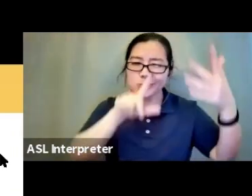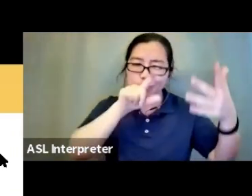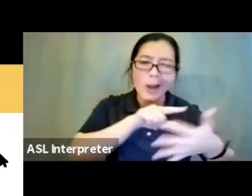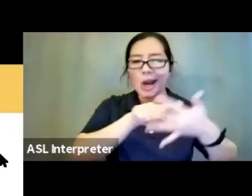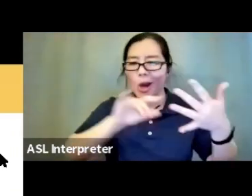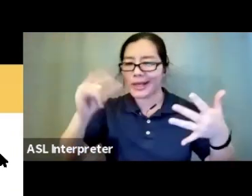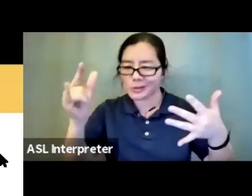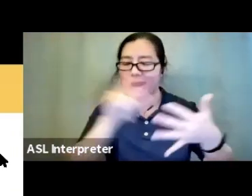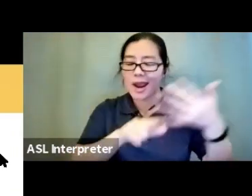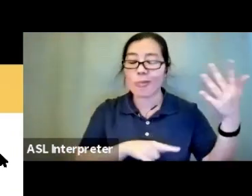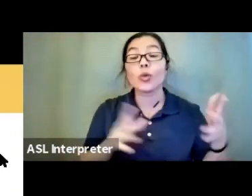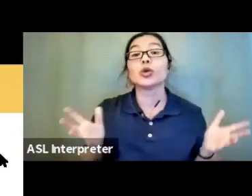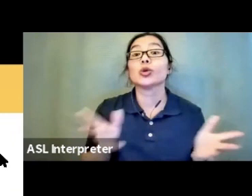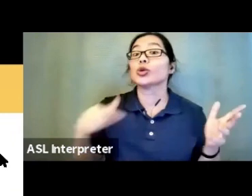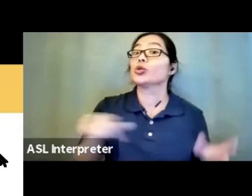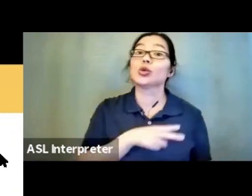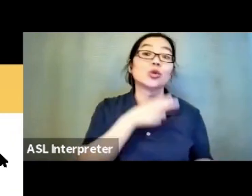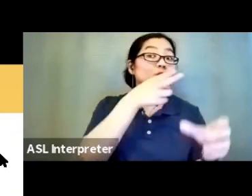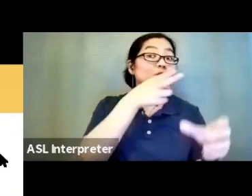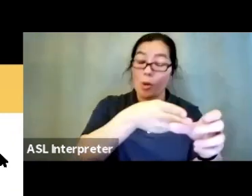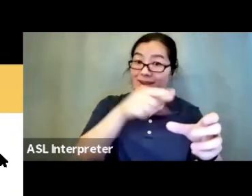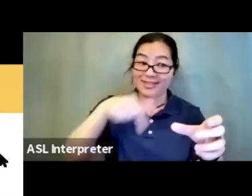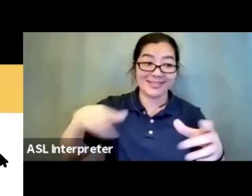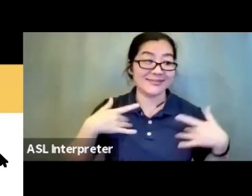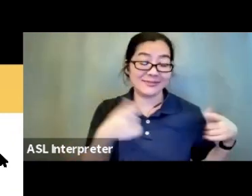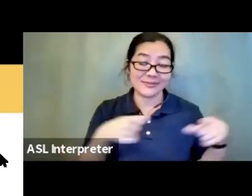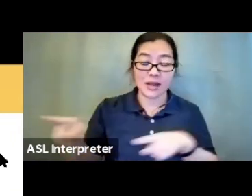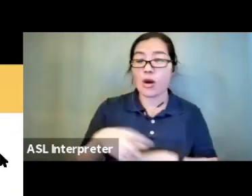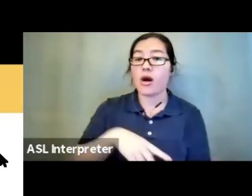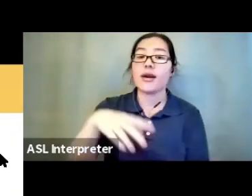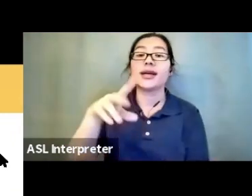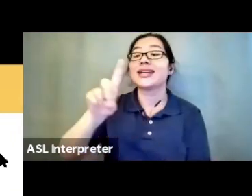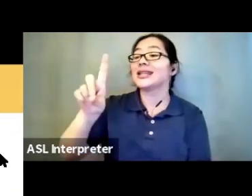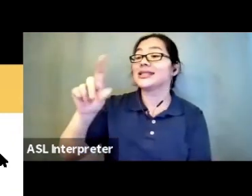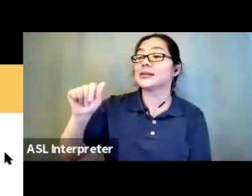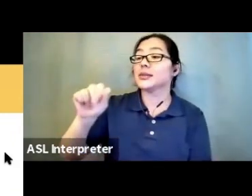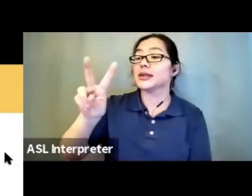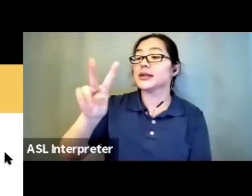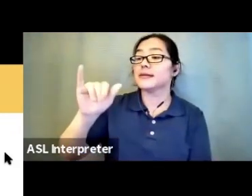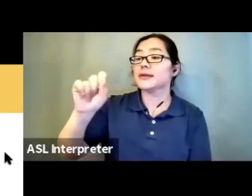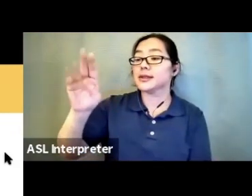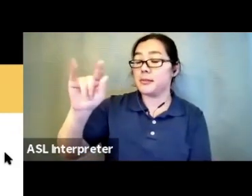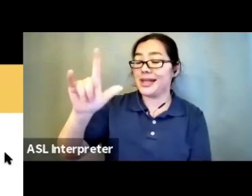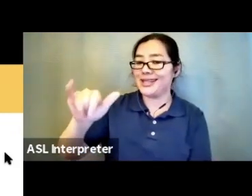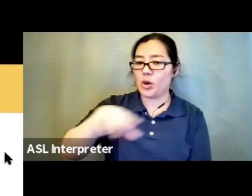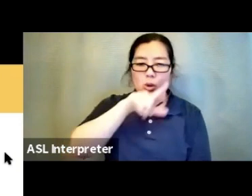on hashtag disability visibility on Twitter. Next slide, please.